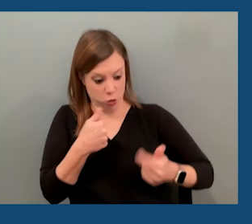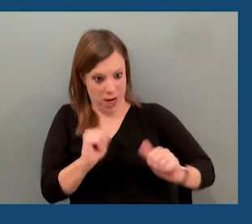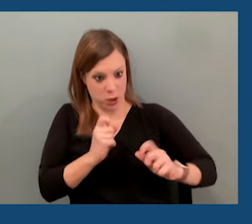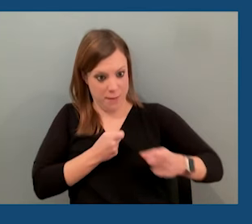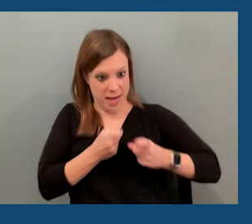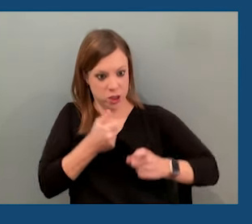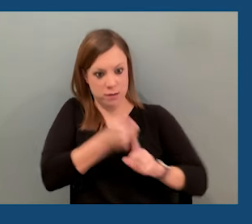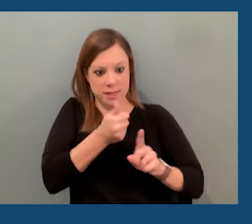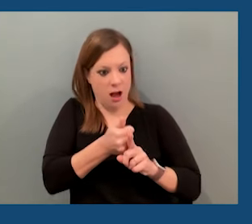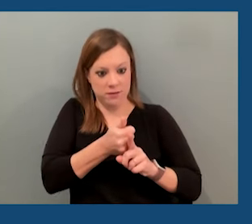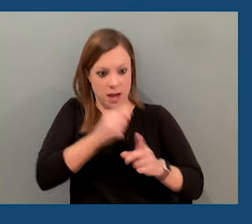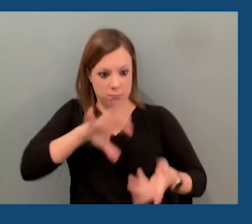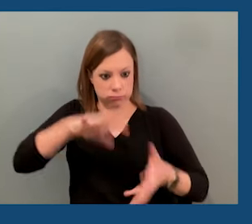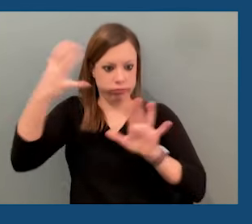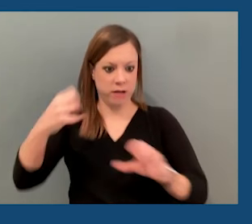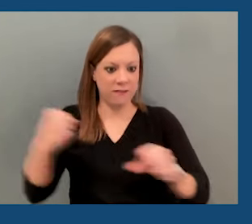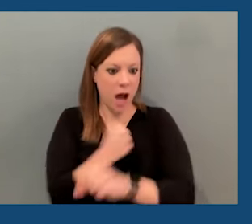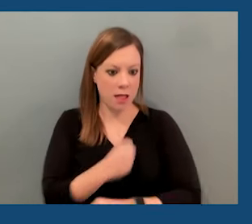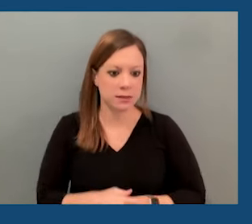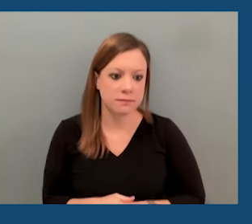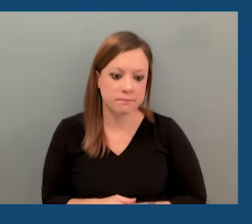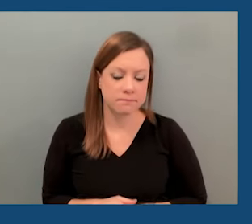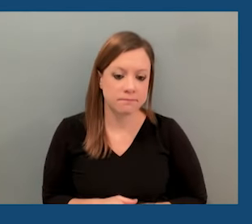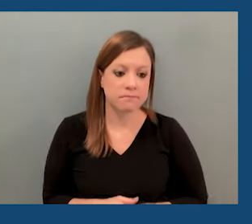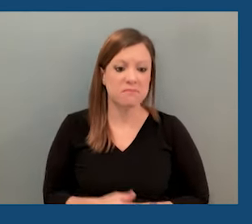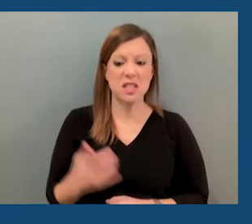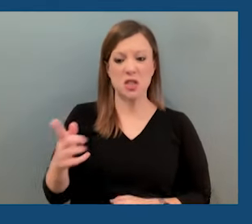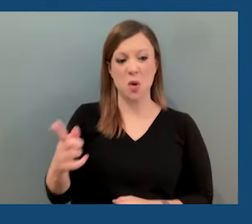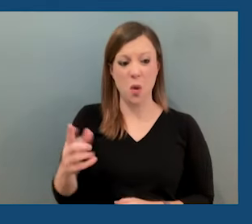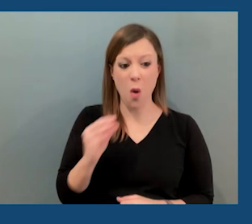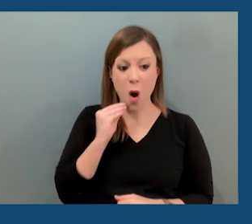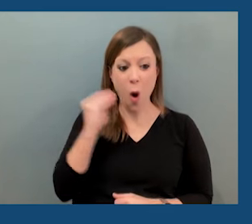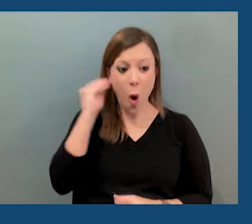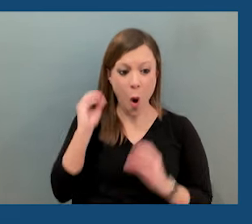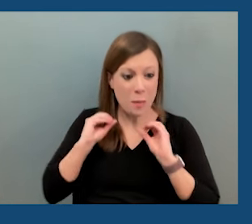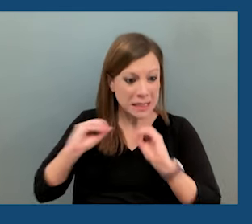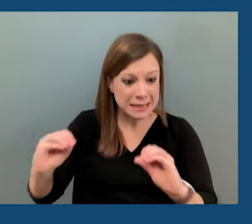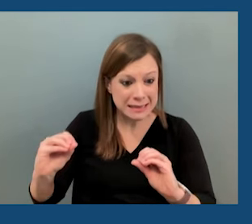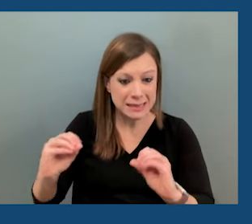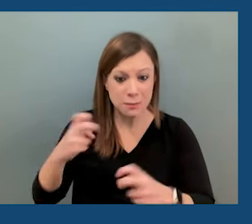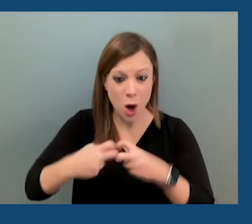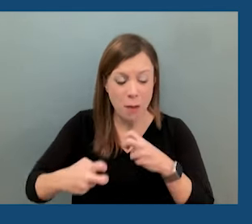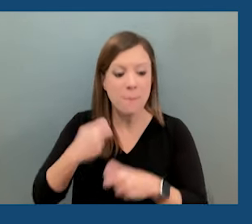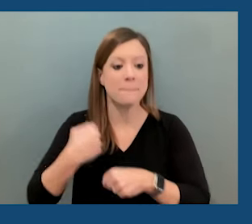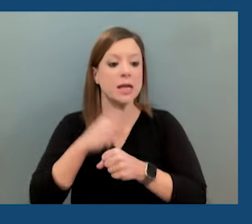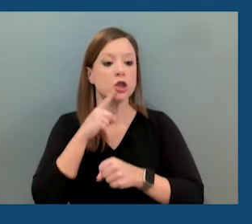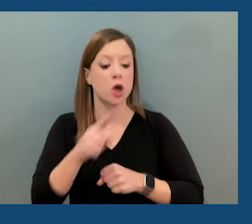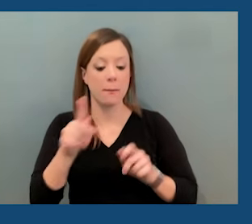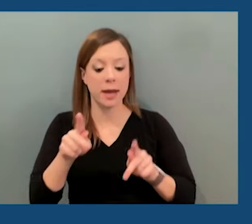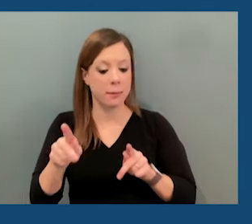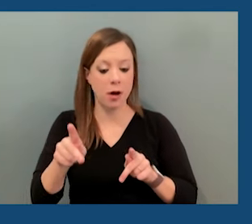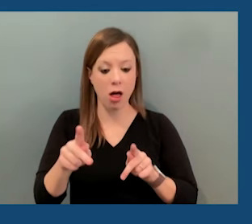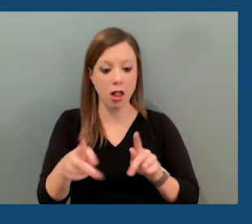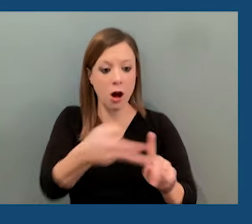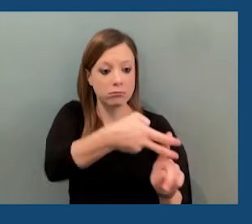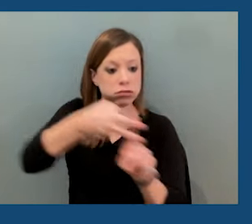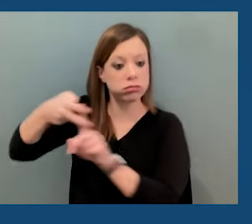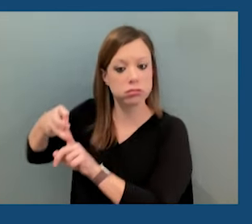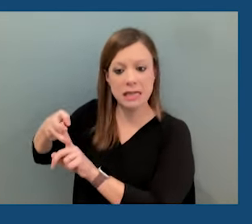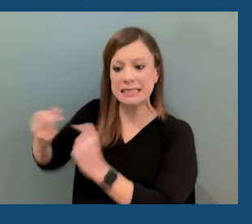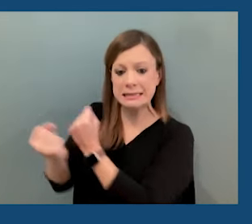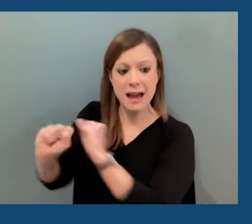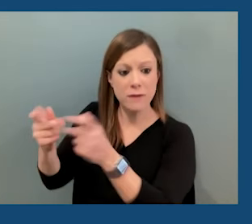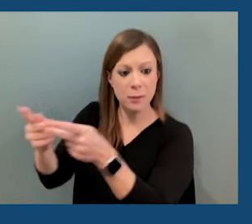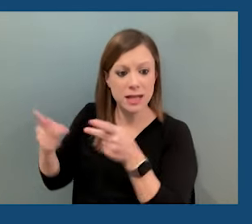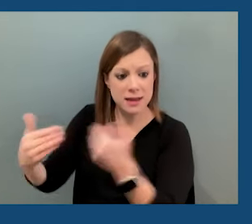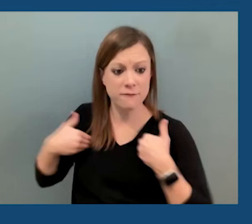not just the various crimes, our homelessness problem, getting people on the streets, the service they need. But when you think about mental health, as